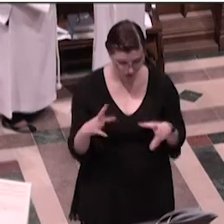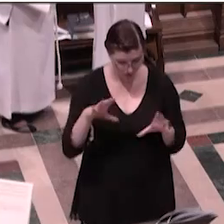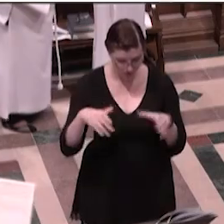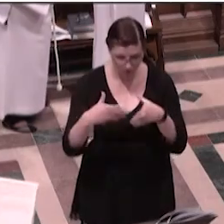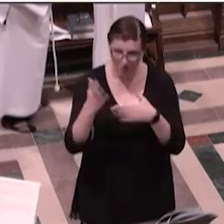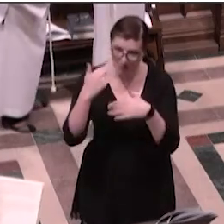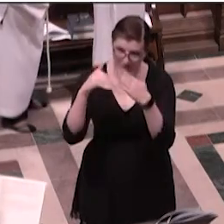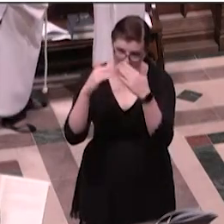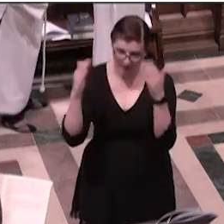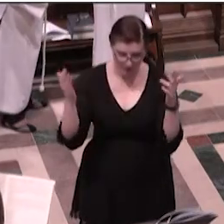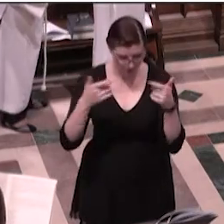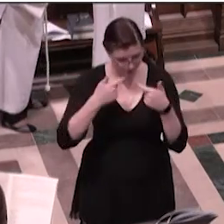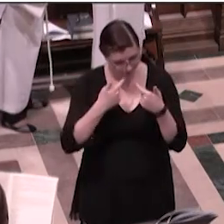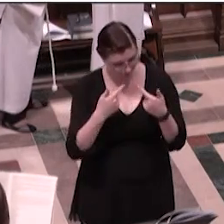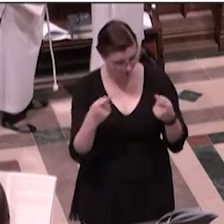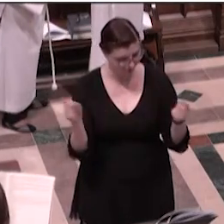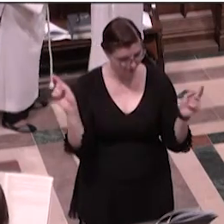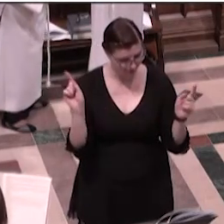name.